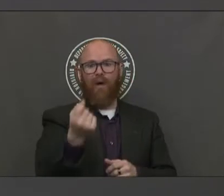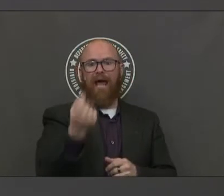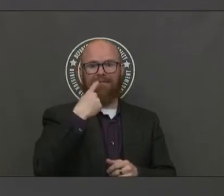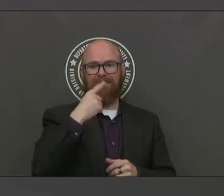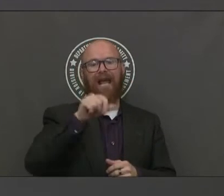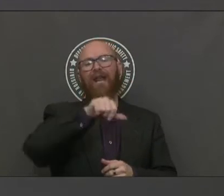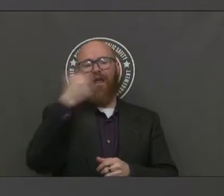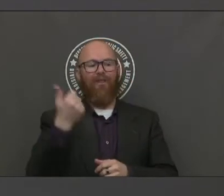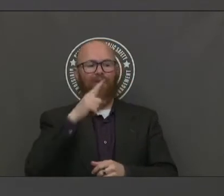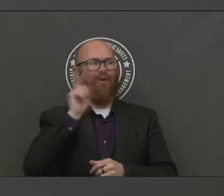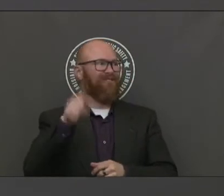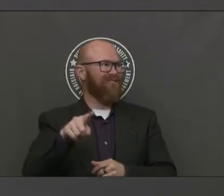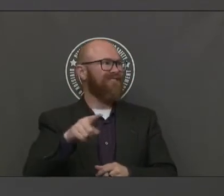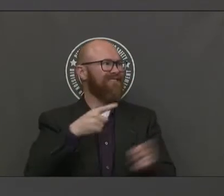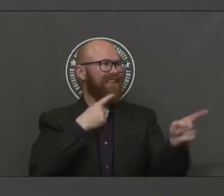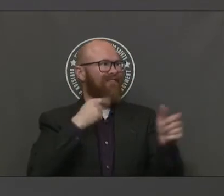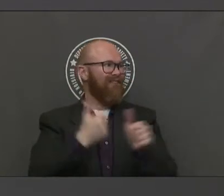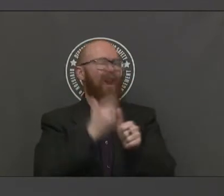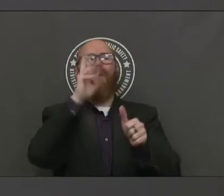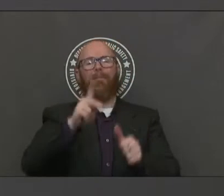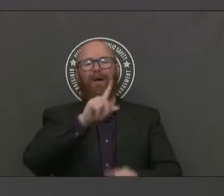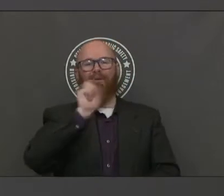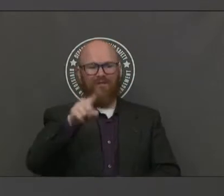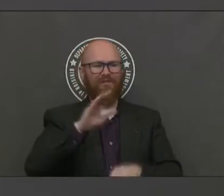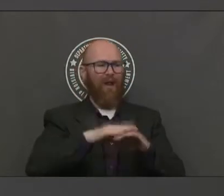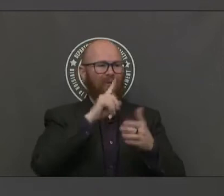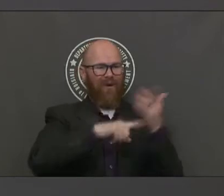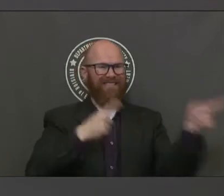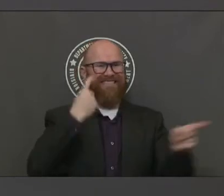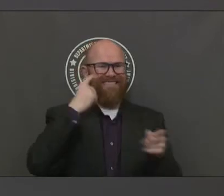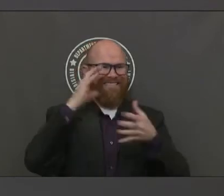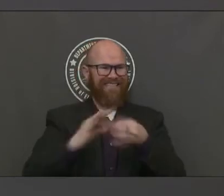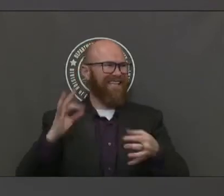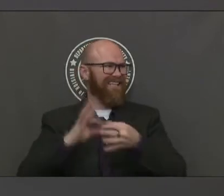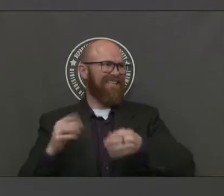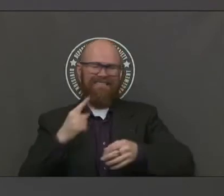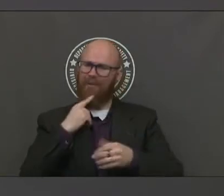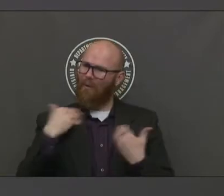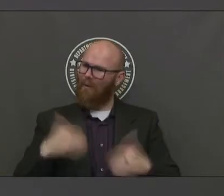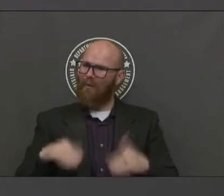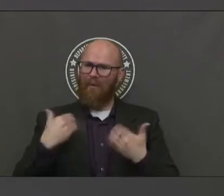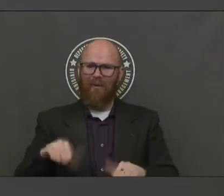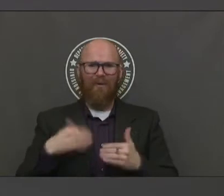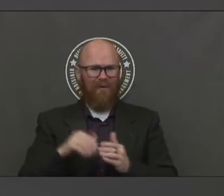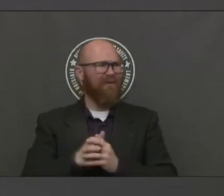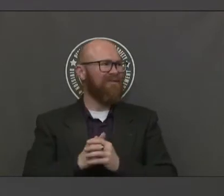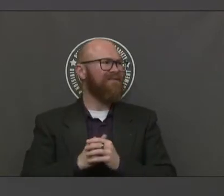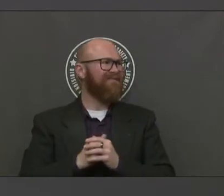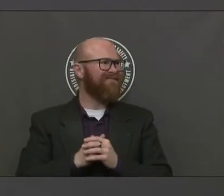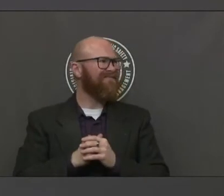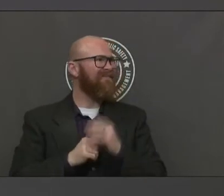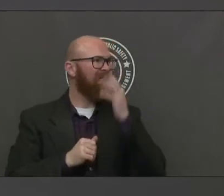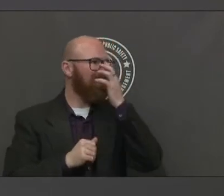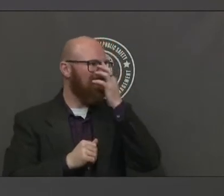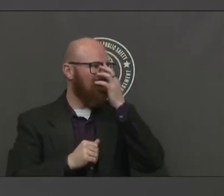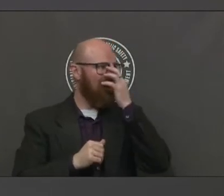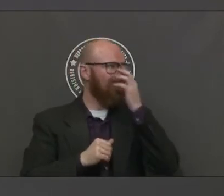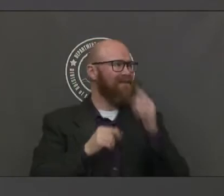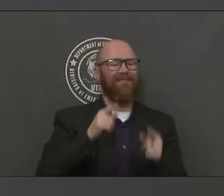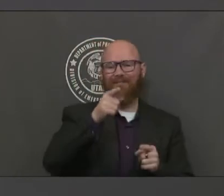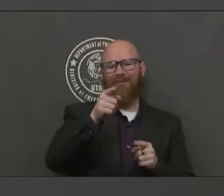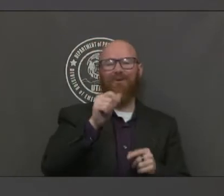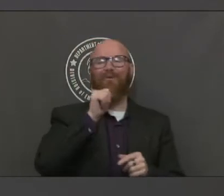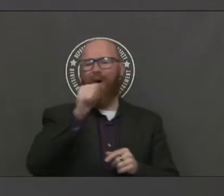wanted to follow up, Governor, on a couple things you said. So those sentences aren't just taken out of context. No, and you won't take them